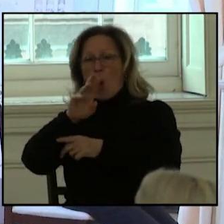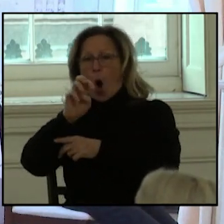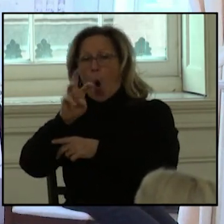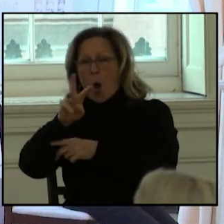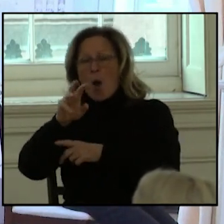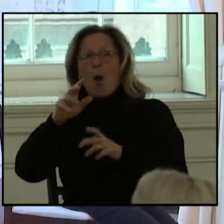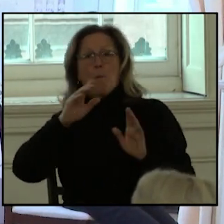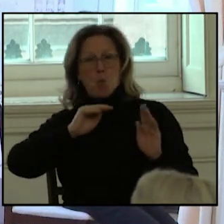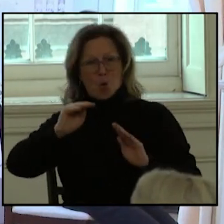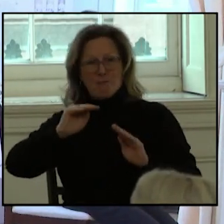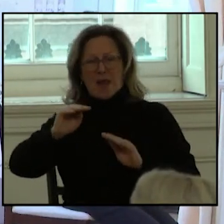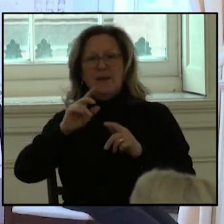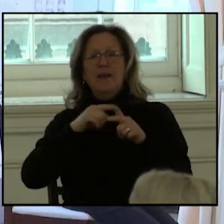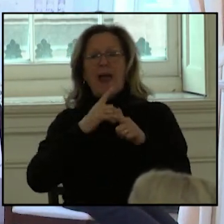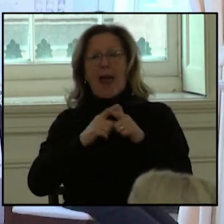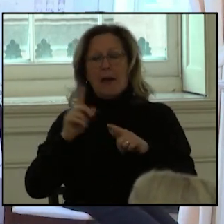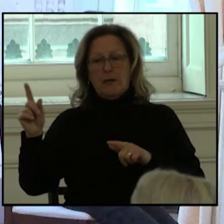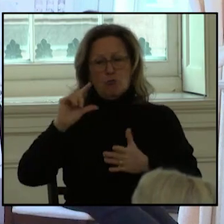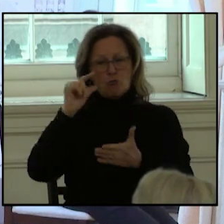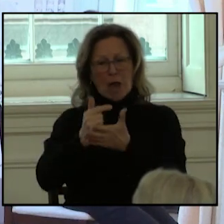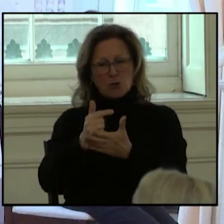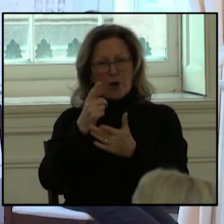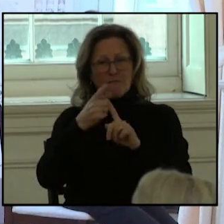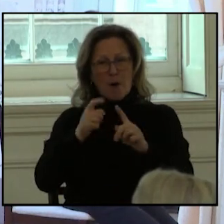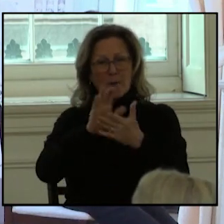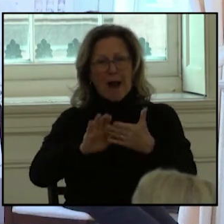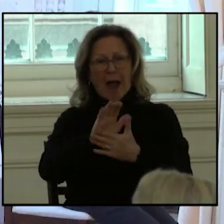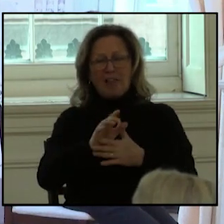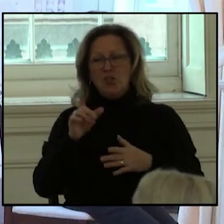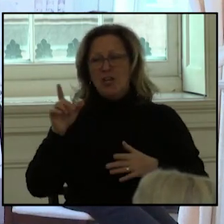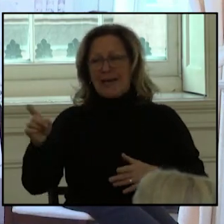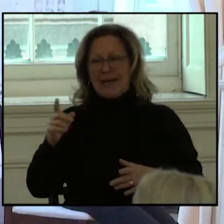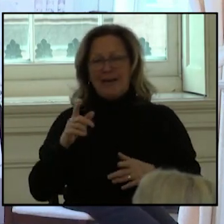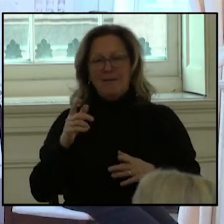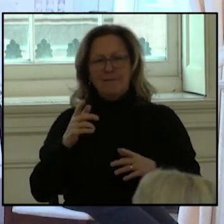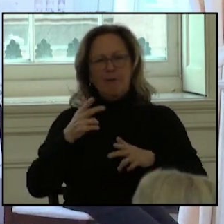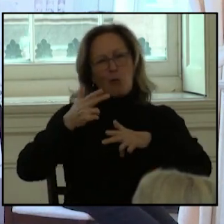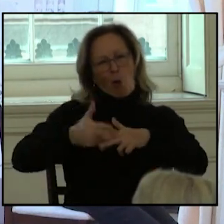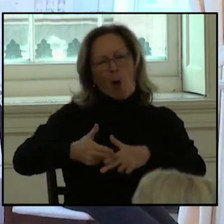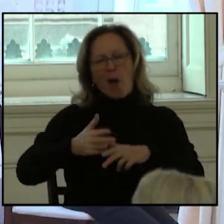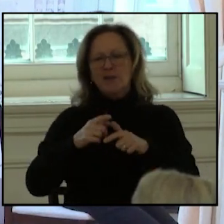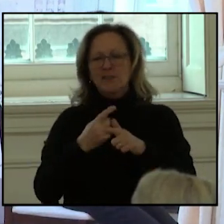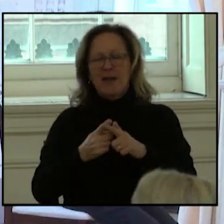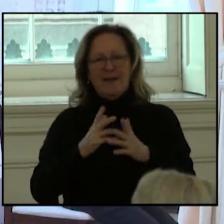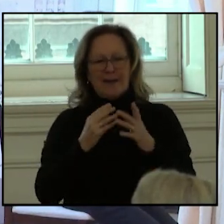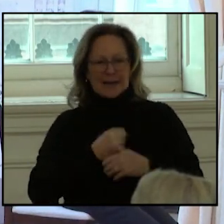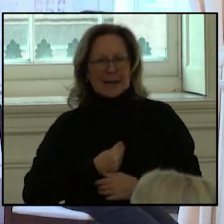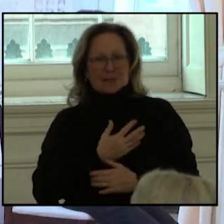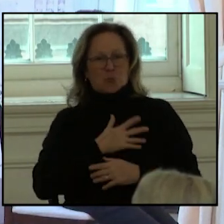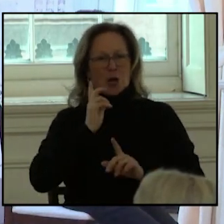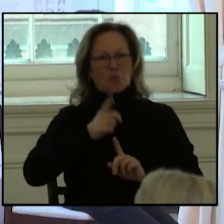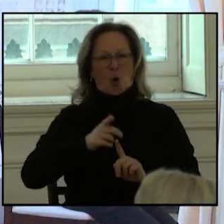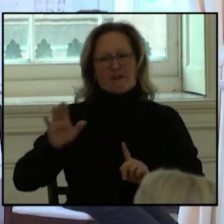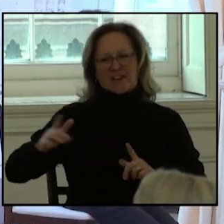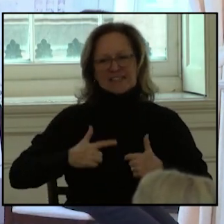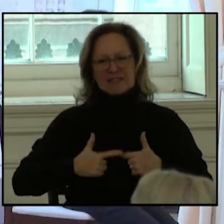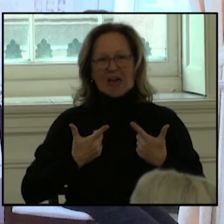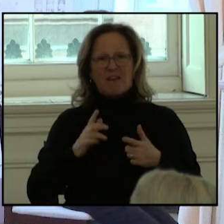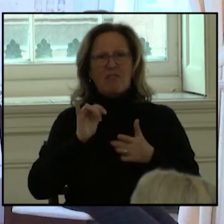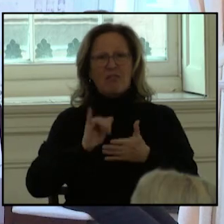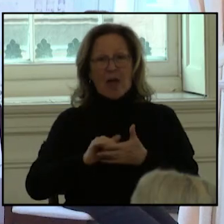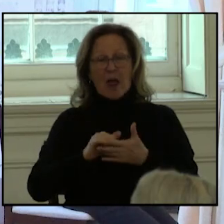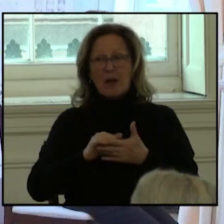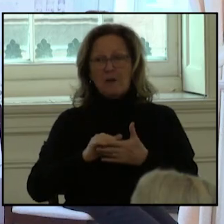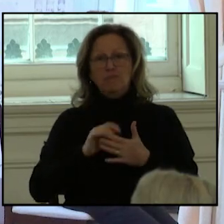After graduating from high school and college, he began what he refers to one of the many inspirational points in his life that brought him to